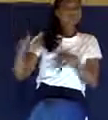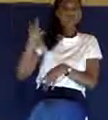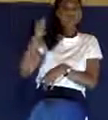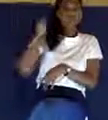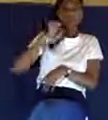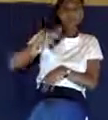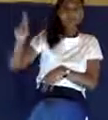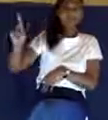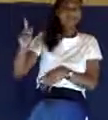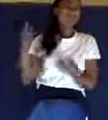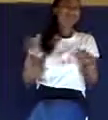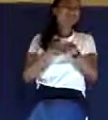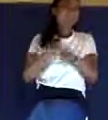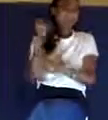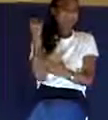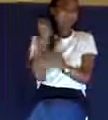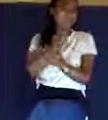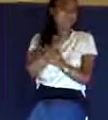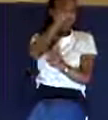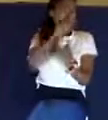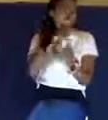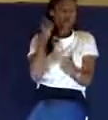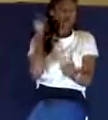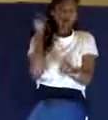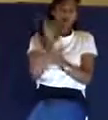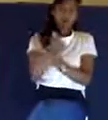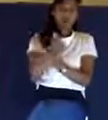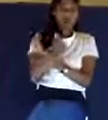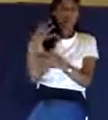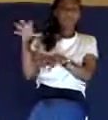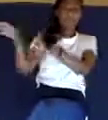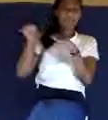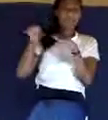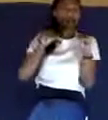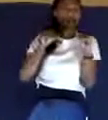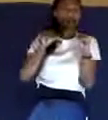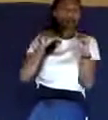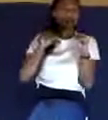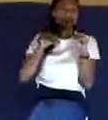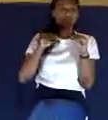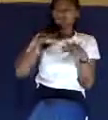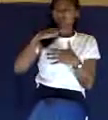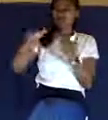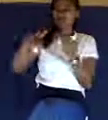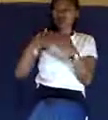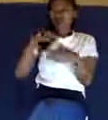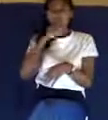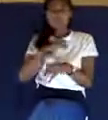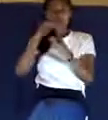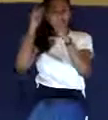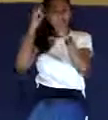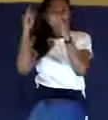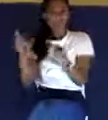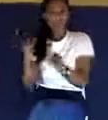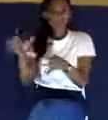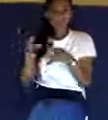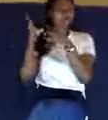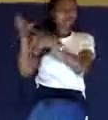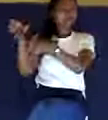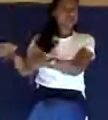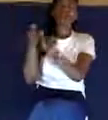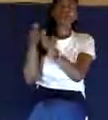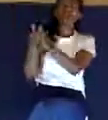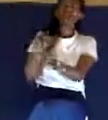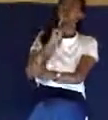is like Abraham. Remember Abraham? He left his homeland. He left the idols behind. And he began to follow the true and